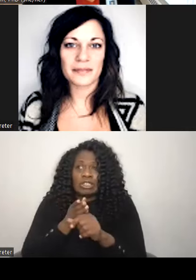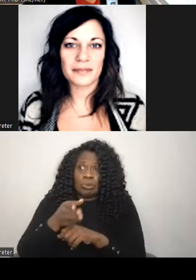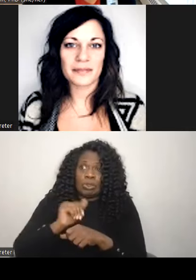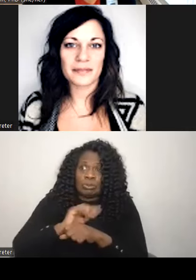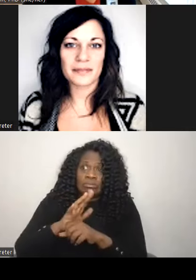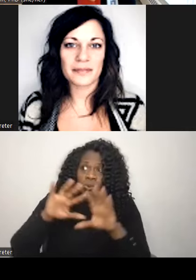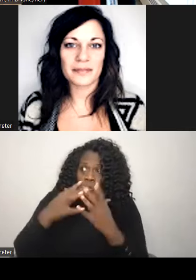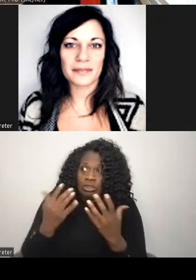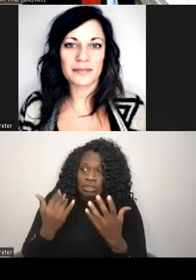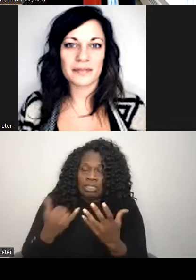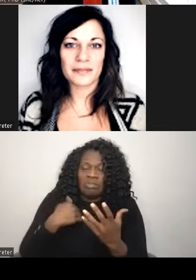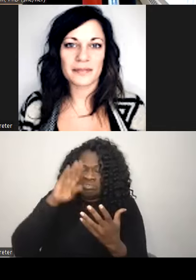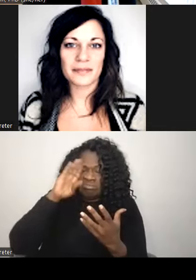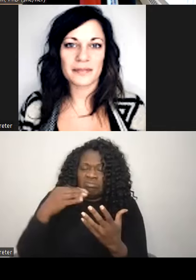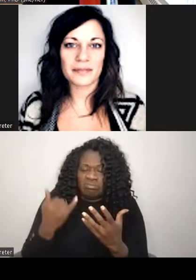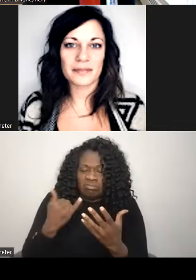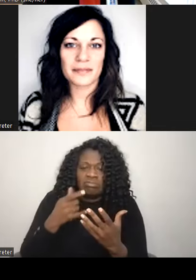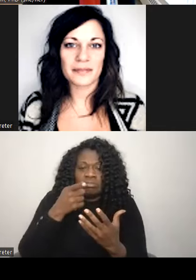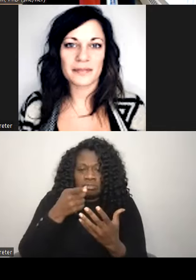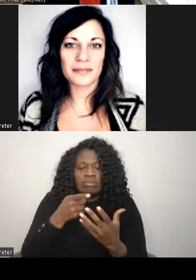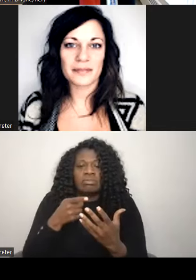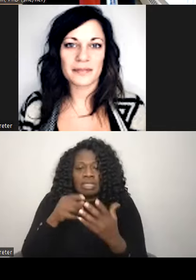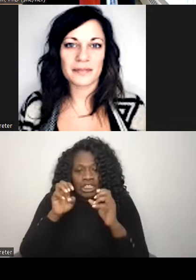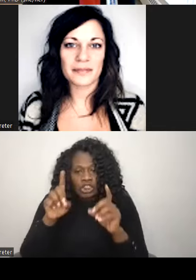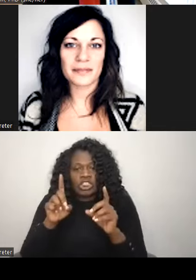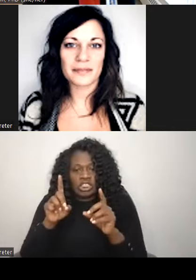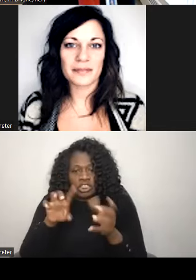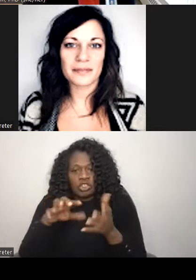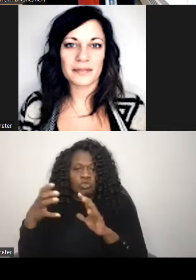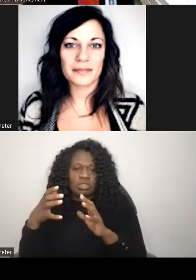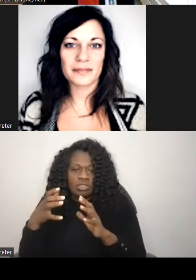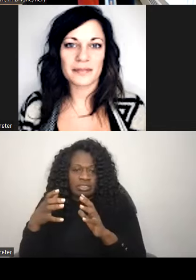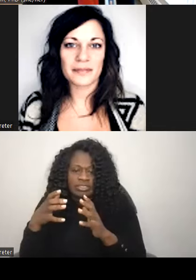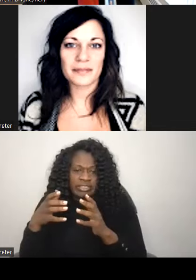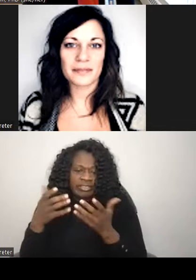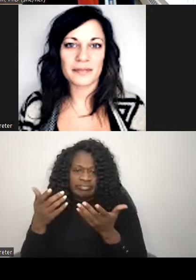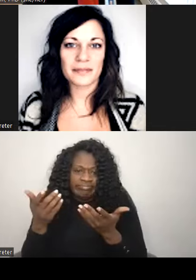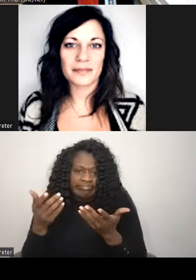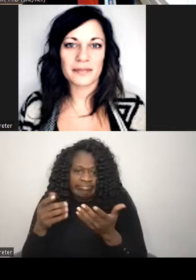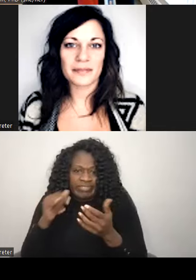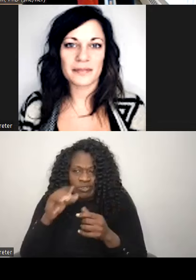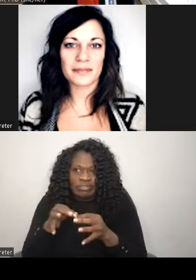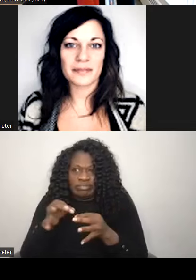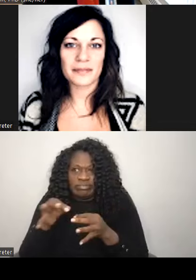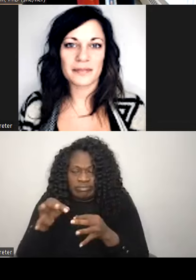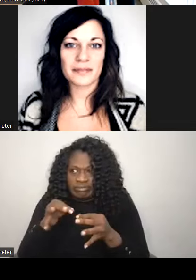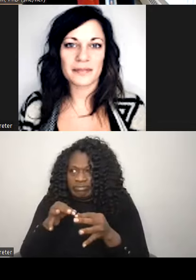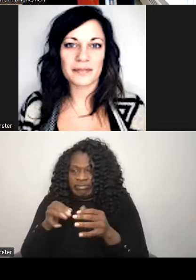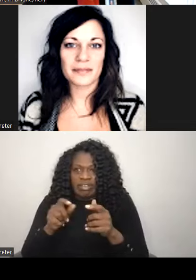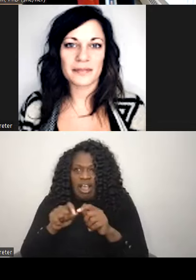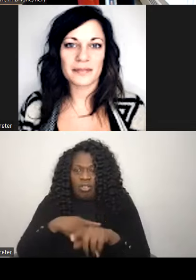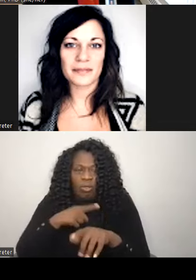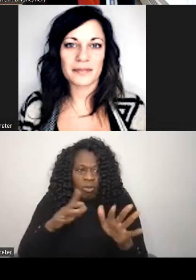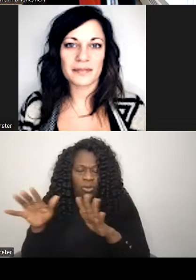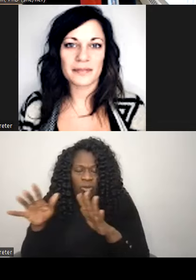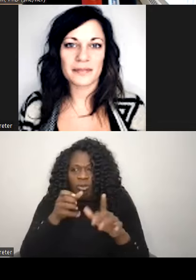we know now that the educational disruption was unprecedented in terms of its extent and duration, and that children may